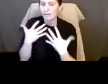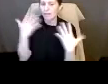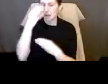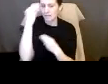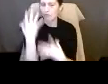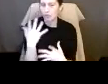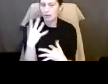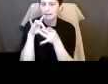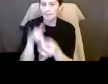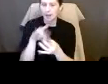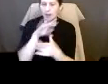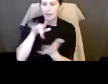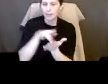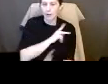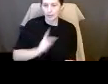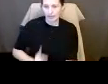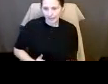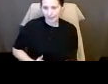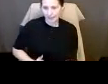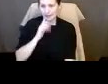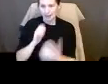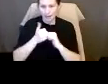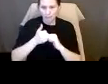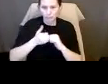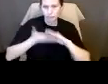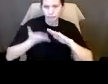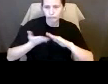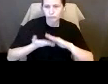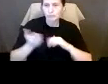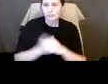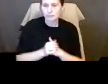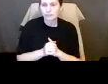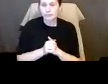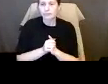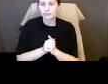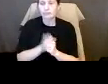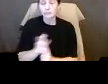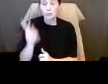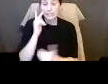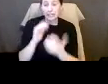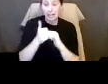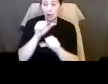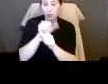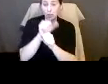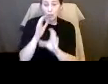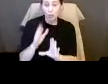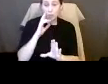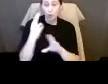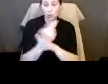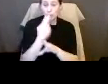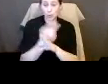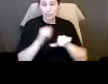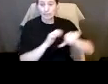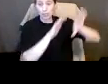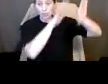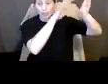about the Middle Kingdom and administration. So we can see how the workers used the hillsides around them, and we